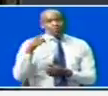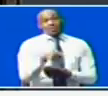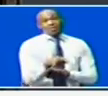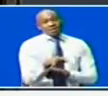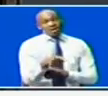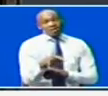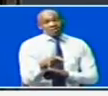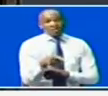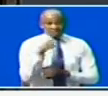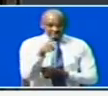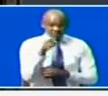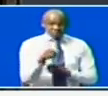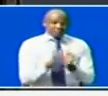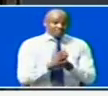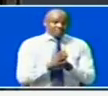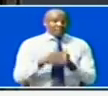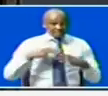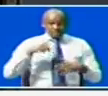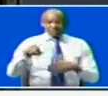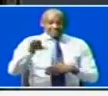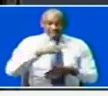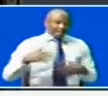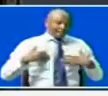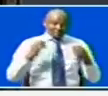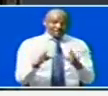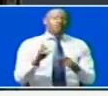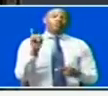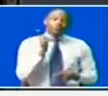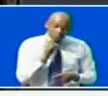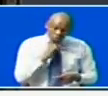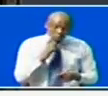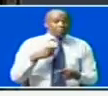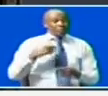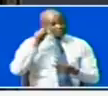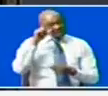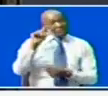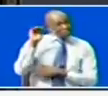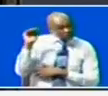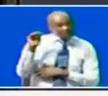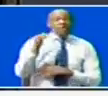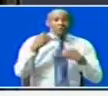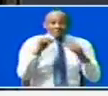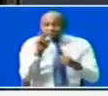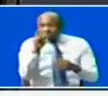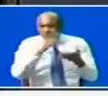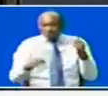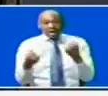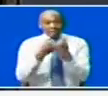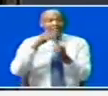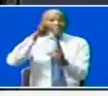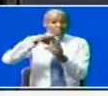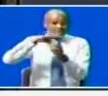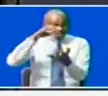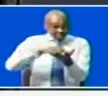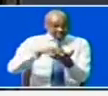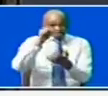not gone down very well with the people here. So tomorrow morning we'll be up early to try and take a look at what's happening in the polling stations here in